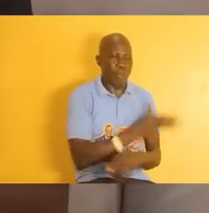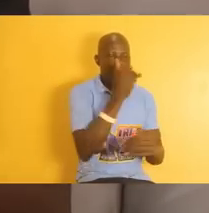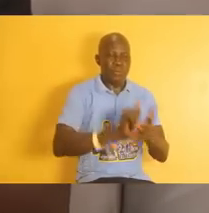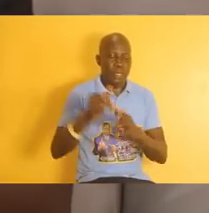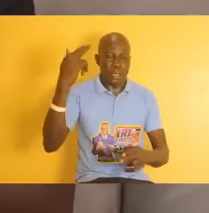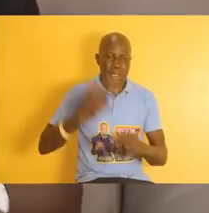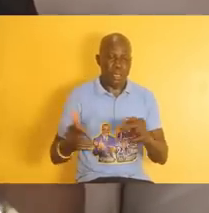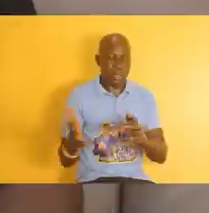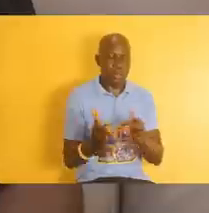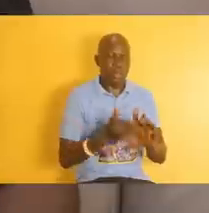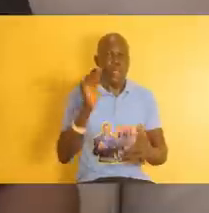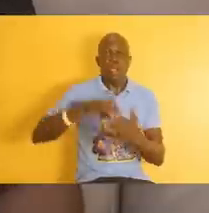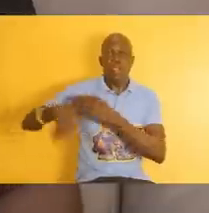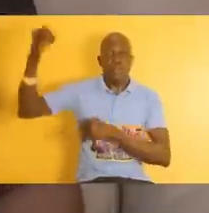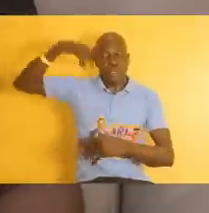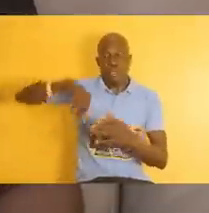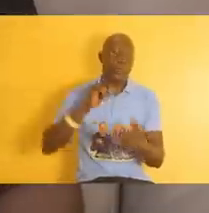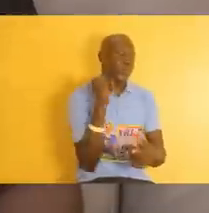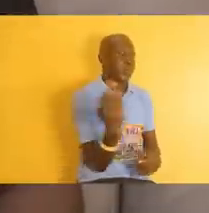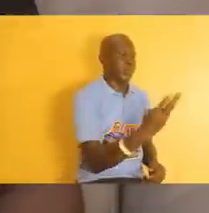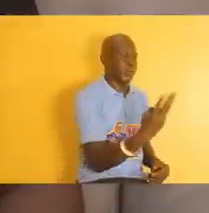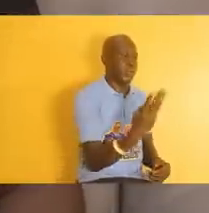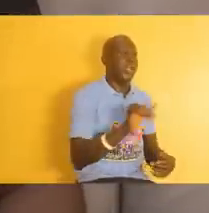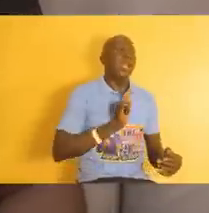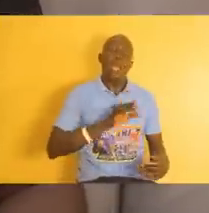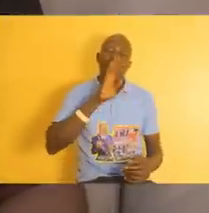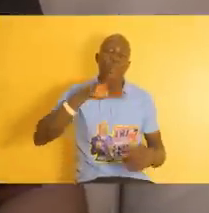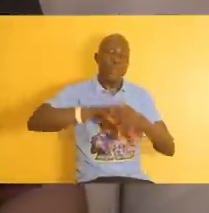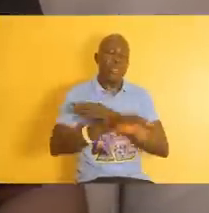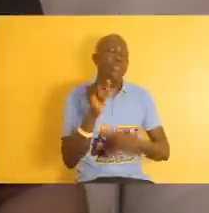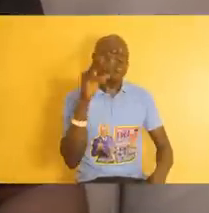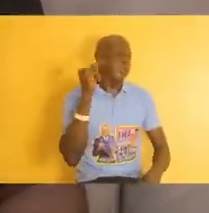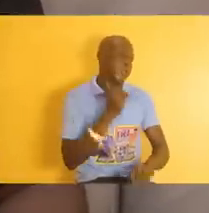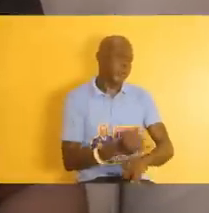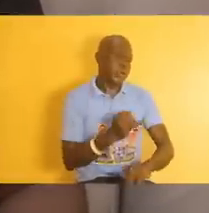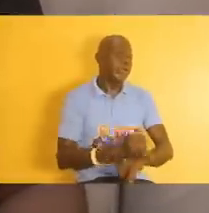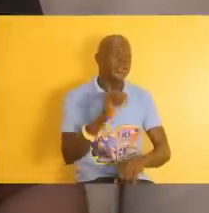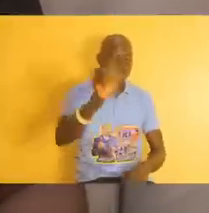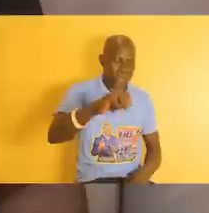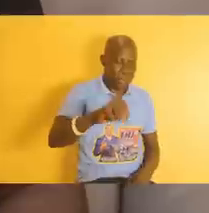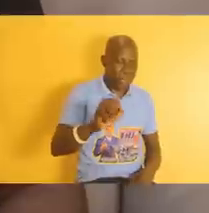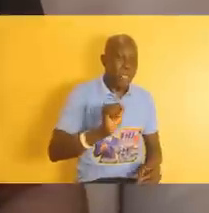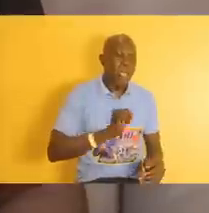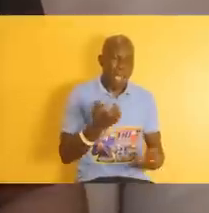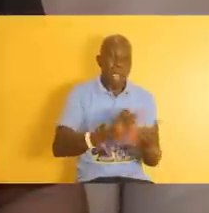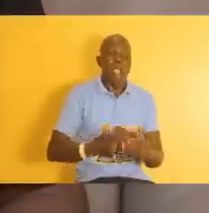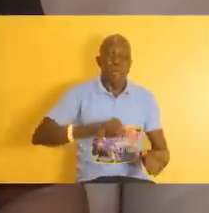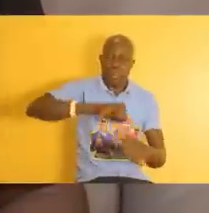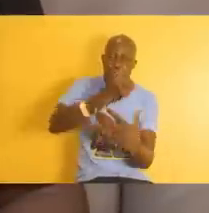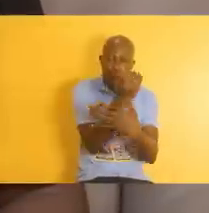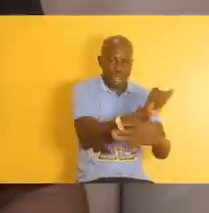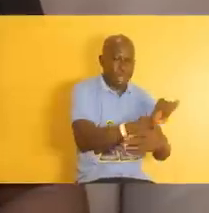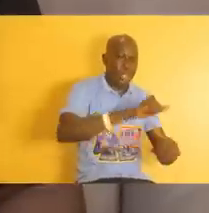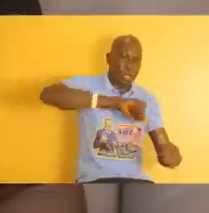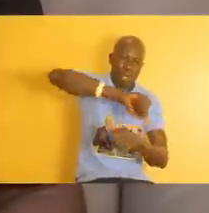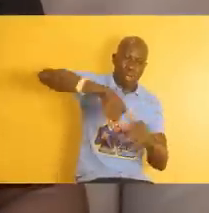Lágbára Ọlọ́run. By the grace of God. Ní ọ̀la Wednesday. Tomorrow Wednesday. Yes, mo máa wà ní Ìbàdàn. I'll be in Ìbàdàn. Bẹ́ẹ̀ni. Yes. Mo máa pín òróró náà lọ́la. I will